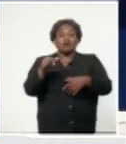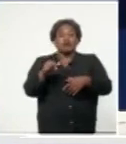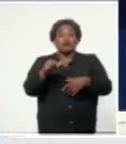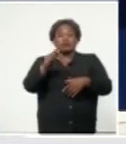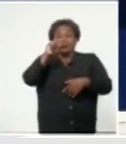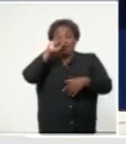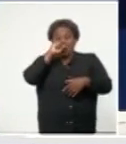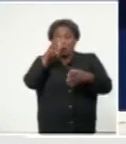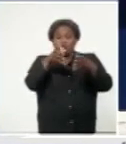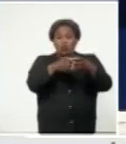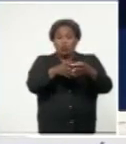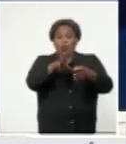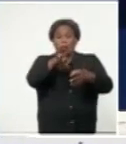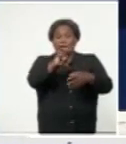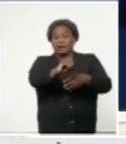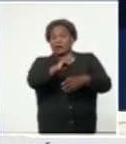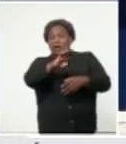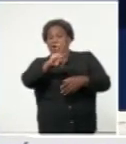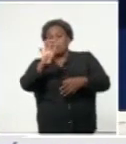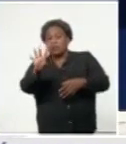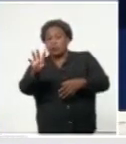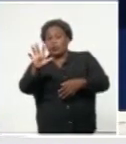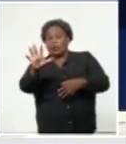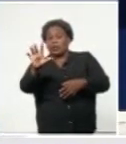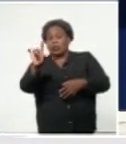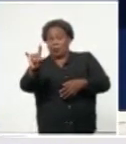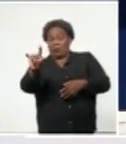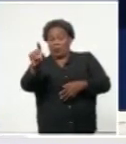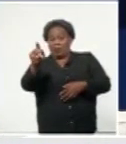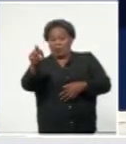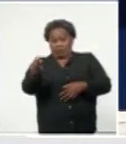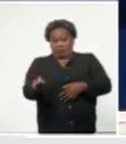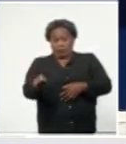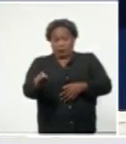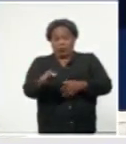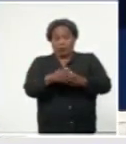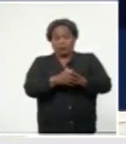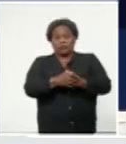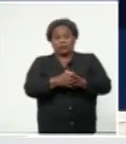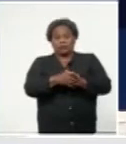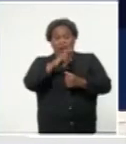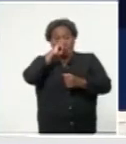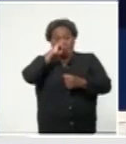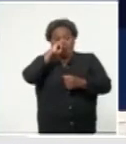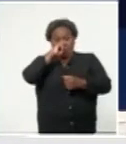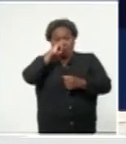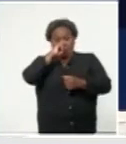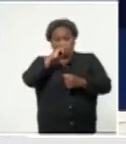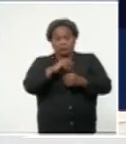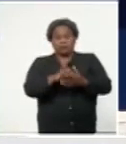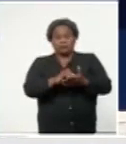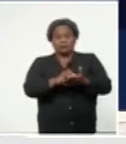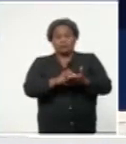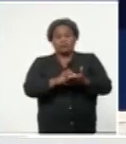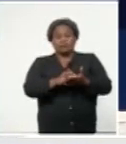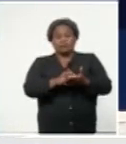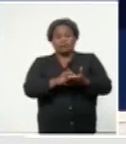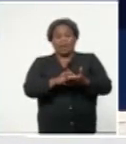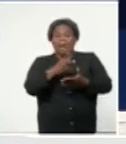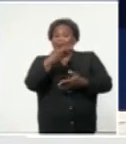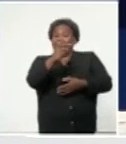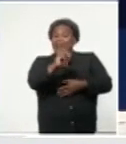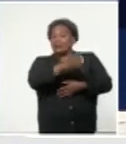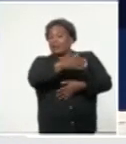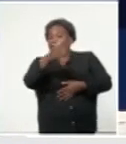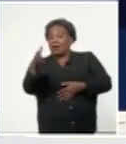number is a group of 40 to 59 years of age, for cases. From the age group of 20 to 39